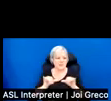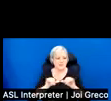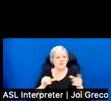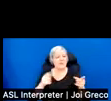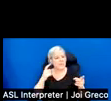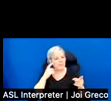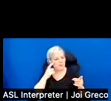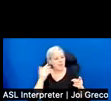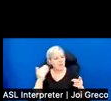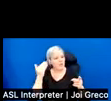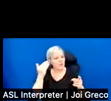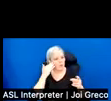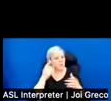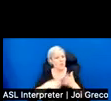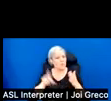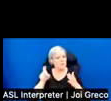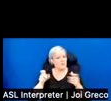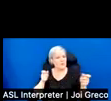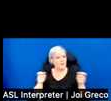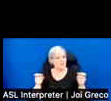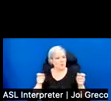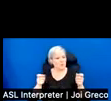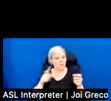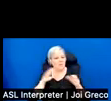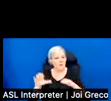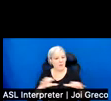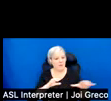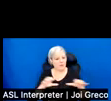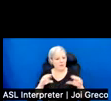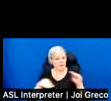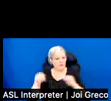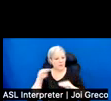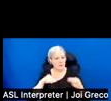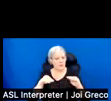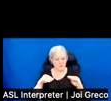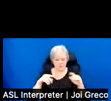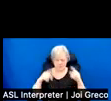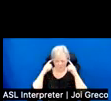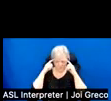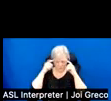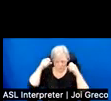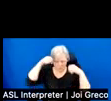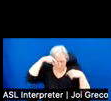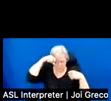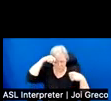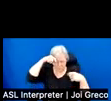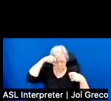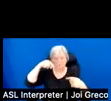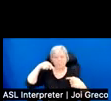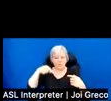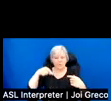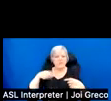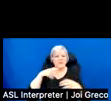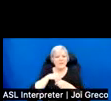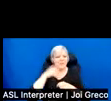it actually needs to control to make its actions move. In order to do that, there's electrical activity that exists within